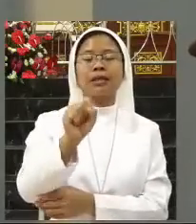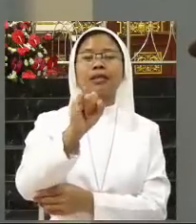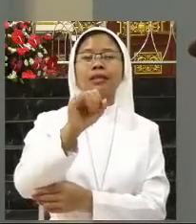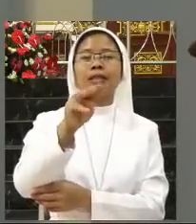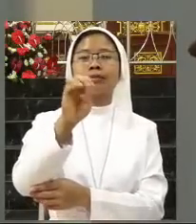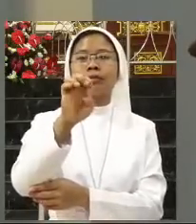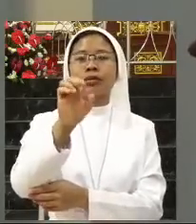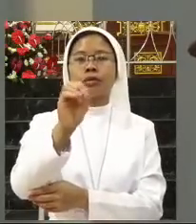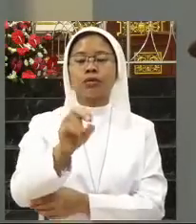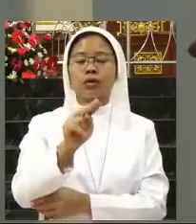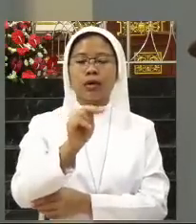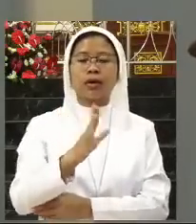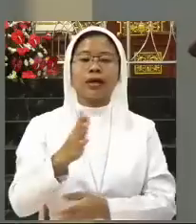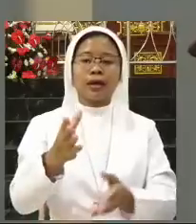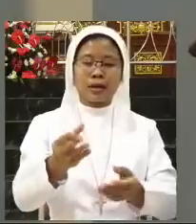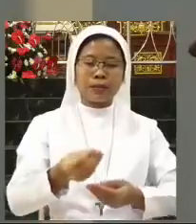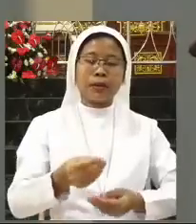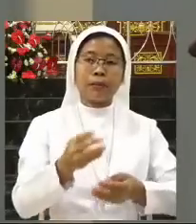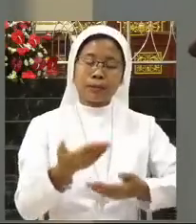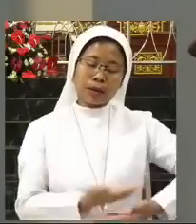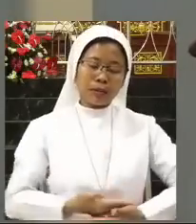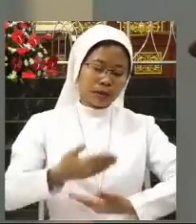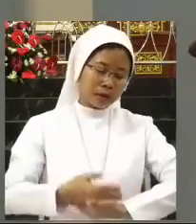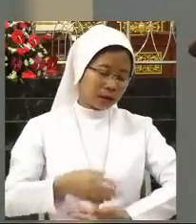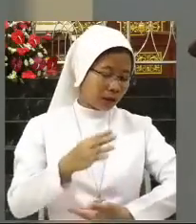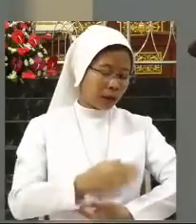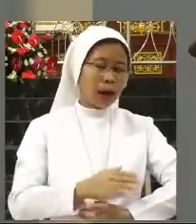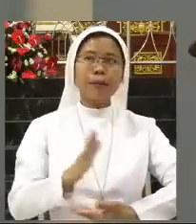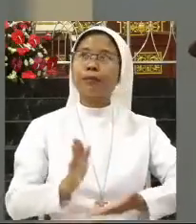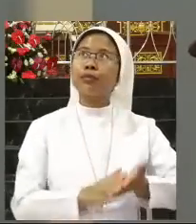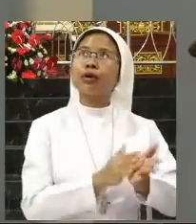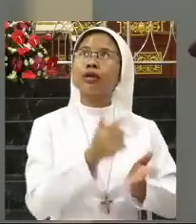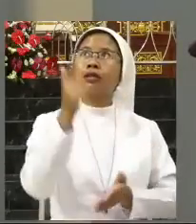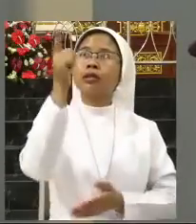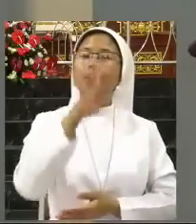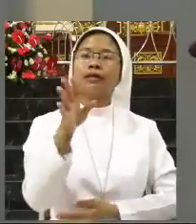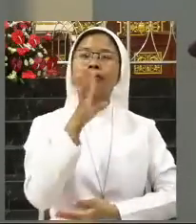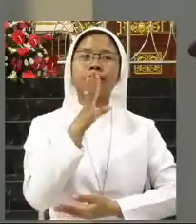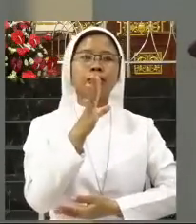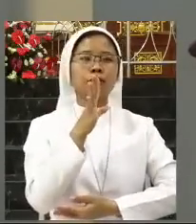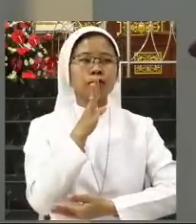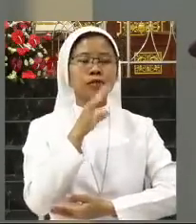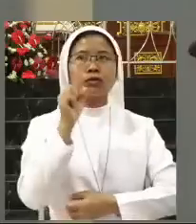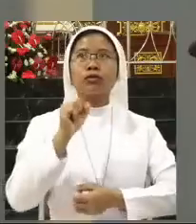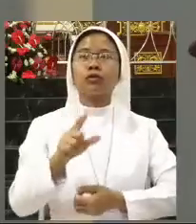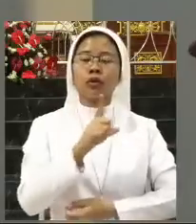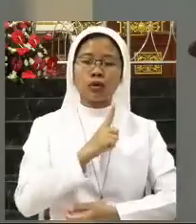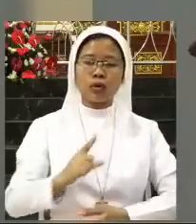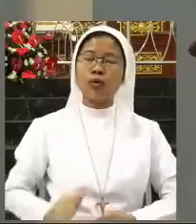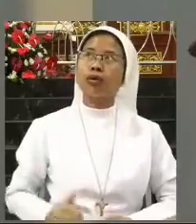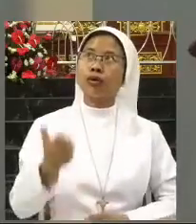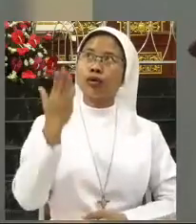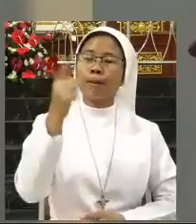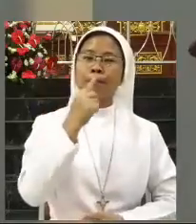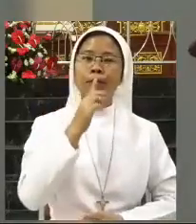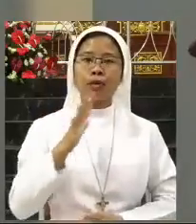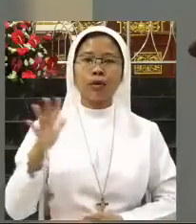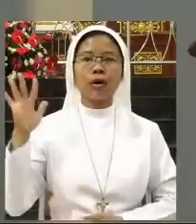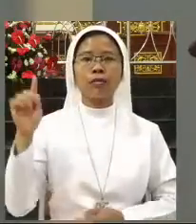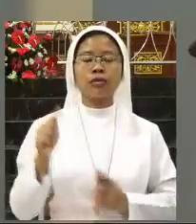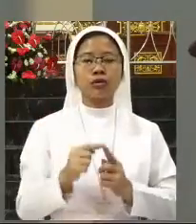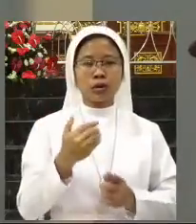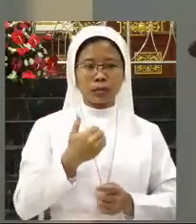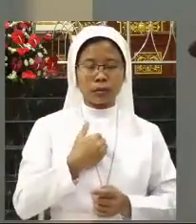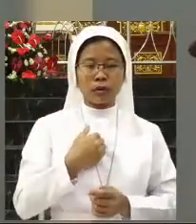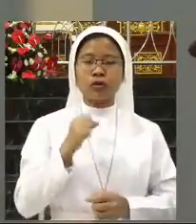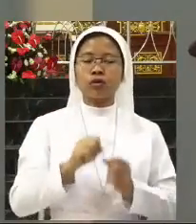his arms and praised God, saying, "Sovereign Lord, as you have promised, you